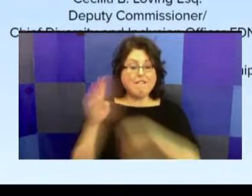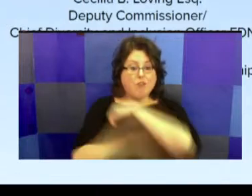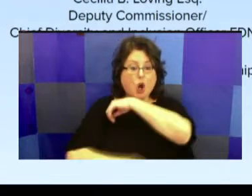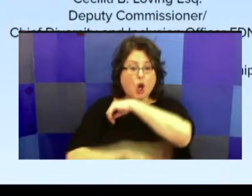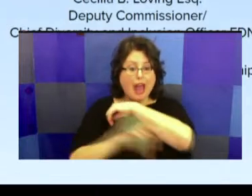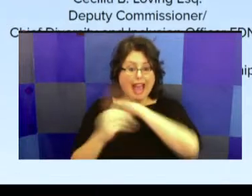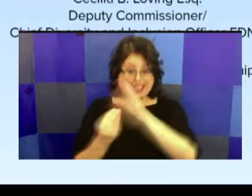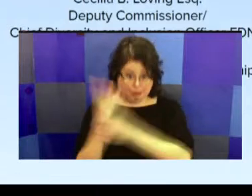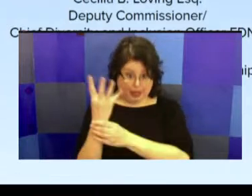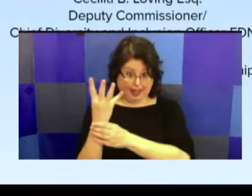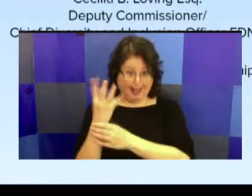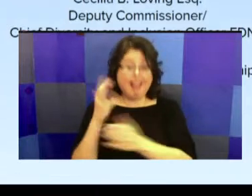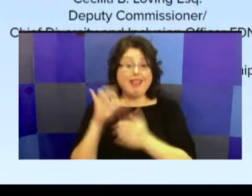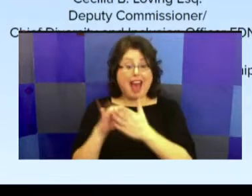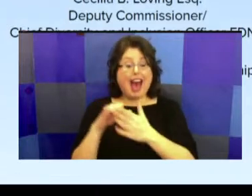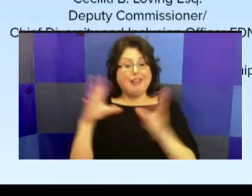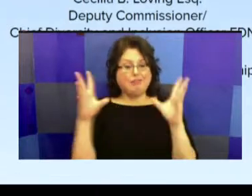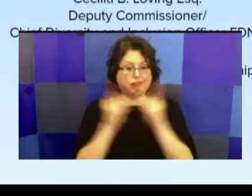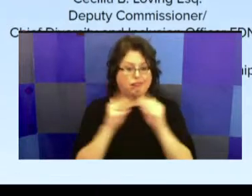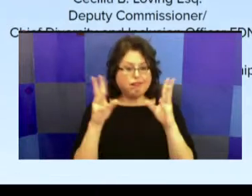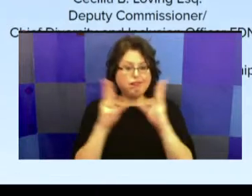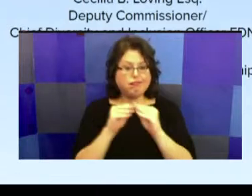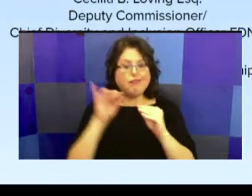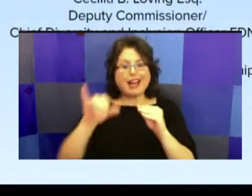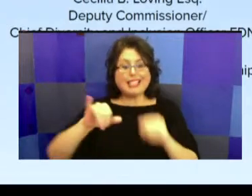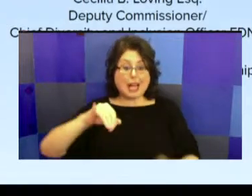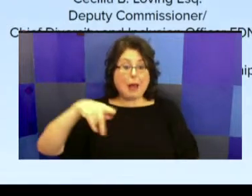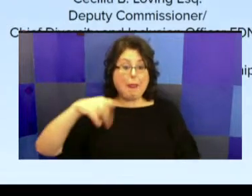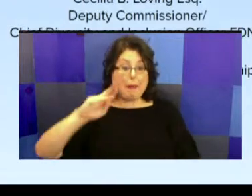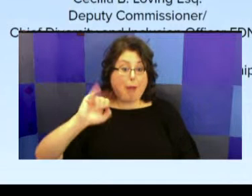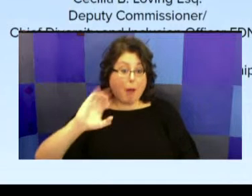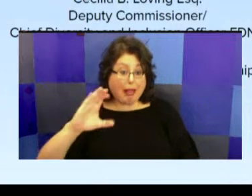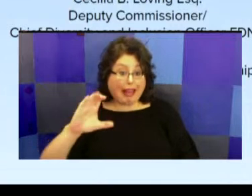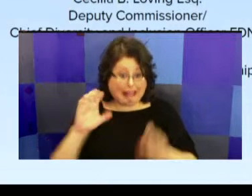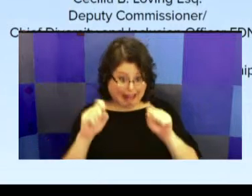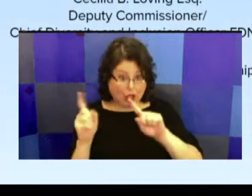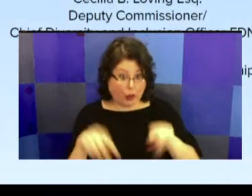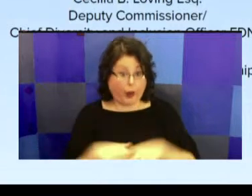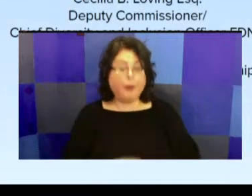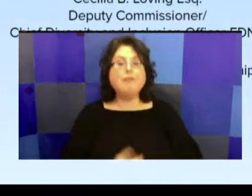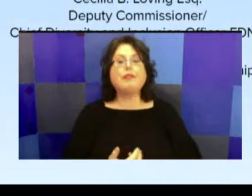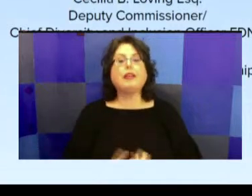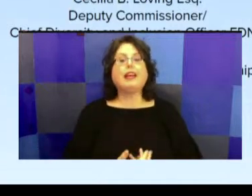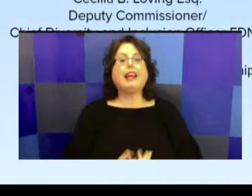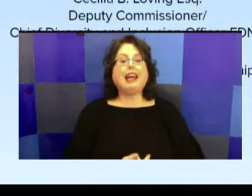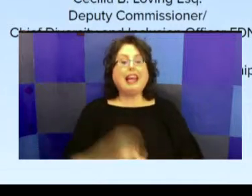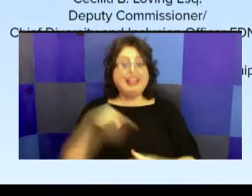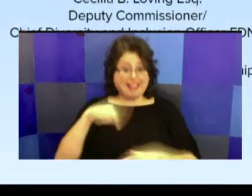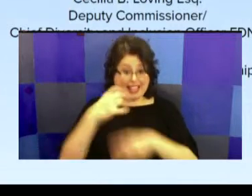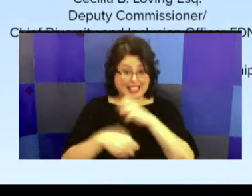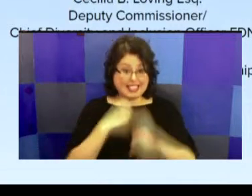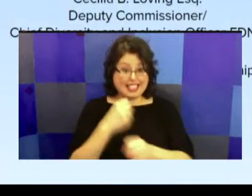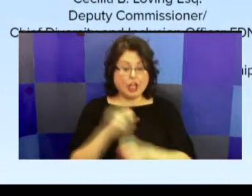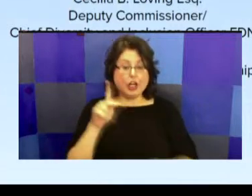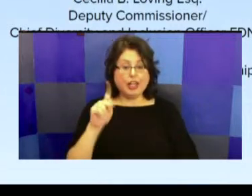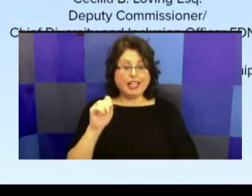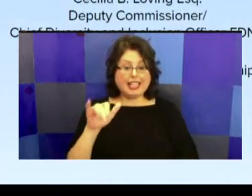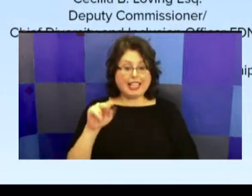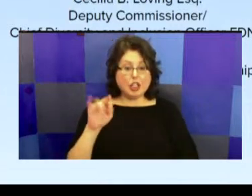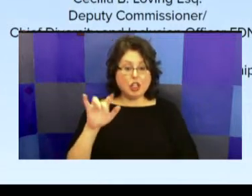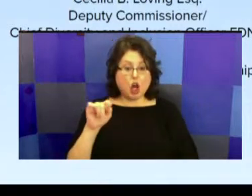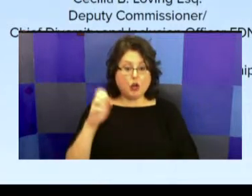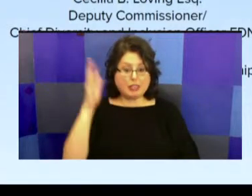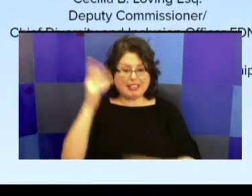Leadership Symposium, which is our public-facing event. This year's symposium, keynote speaker, which was to be held in March at